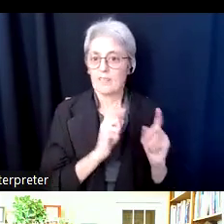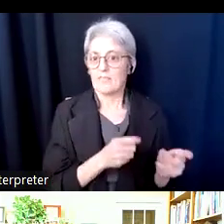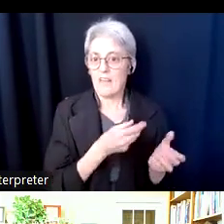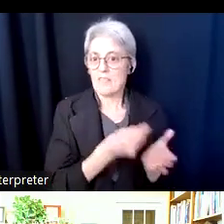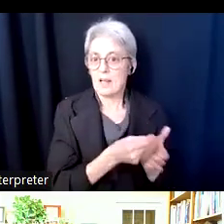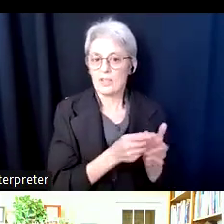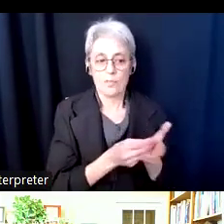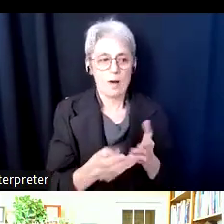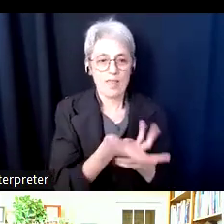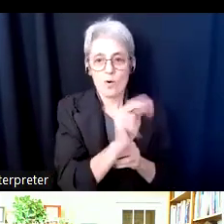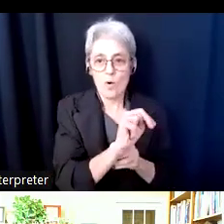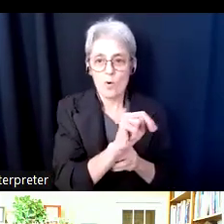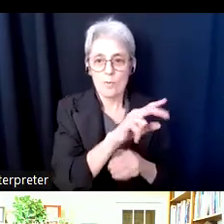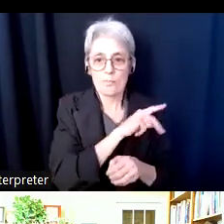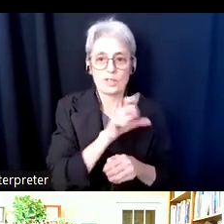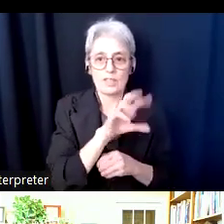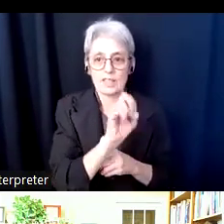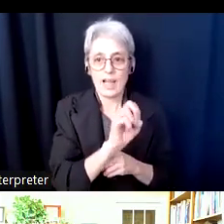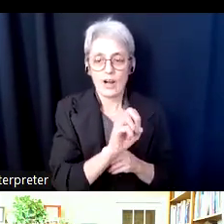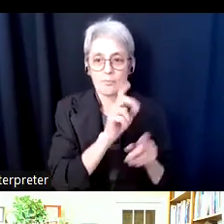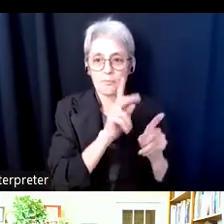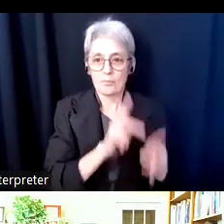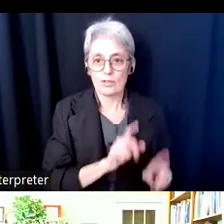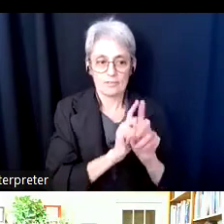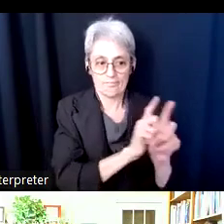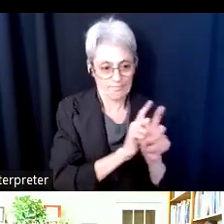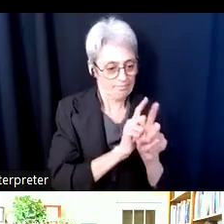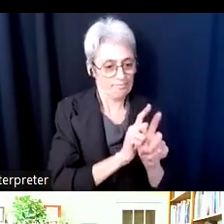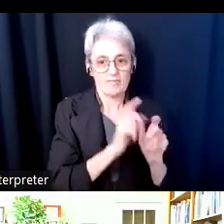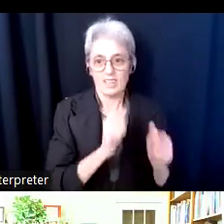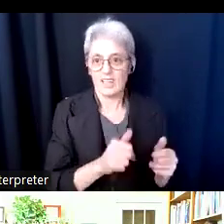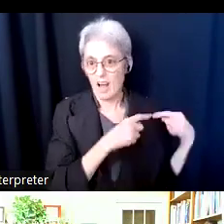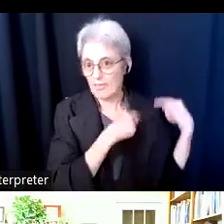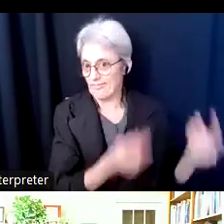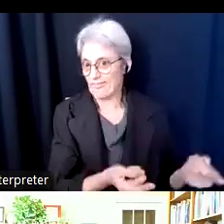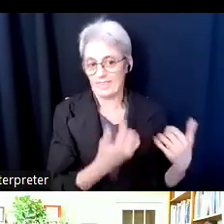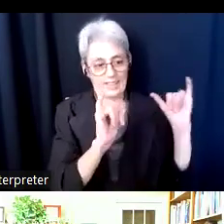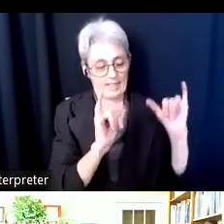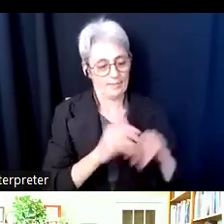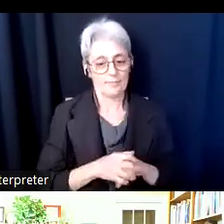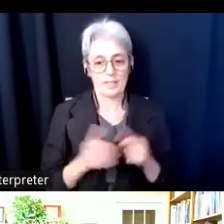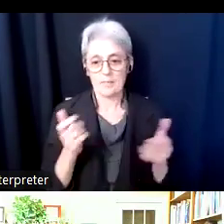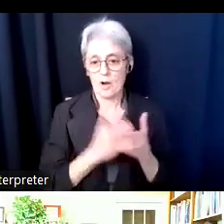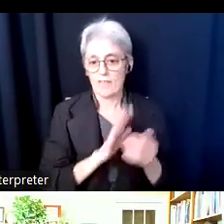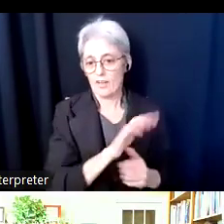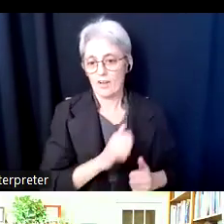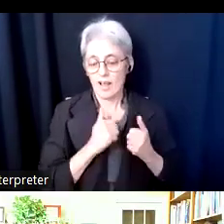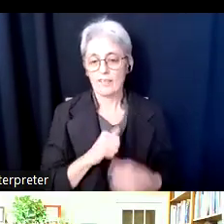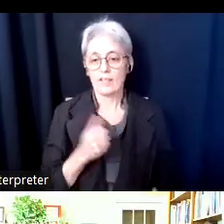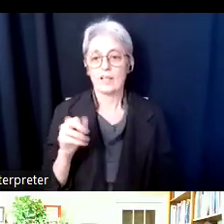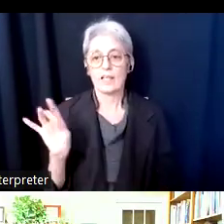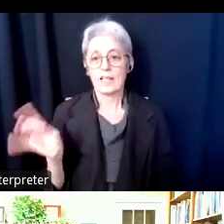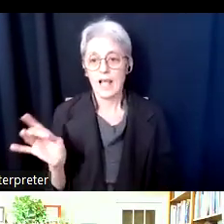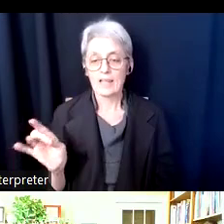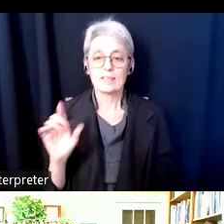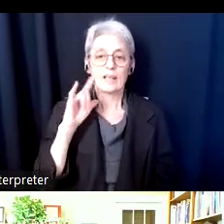now is a huge part of services in California. In the 1980s, Massachusetts, California, a few other